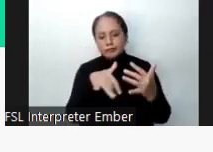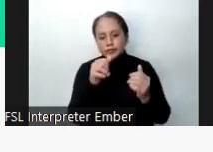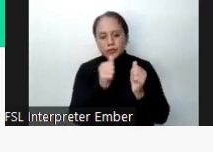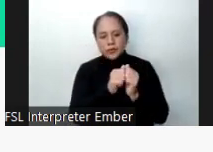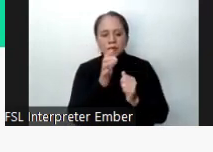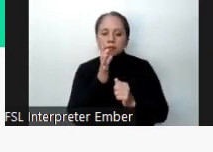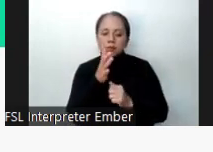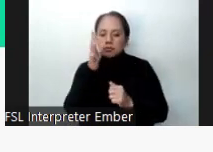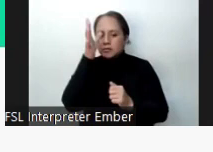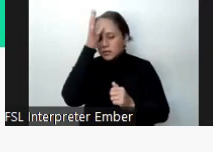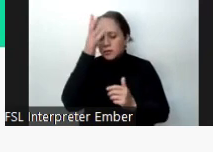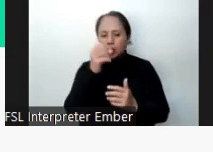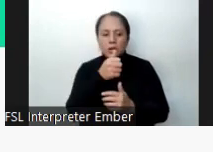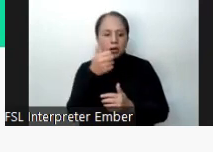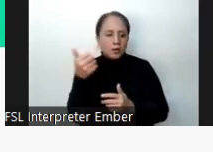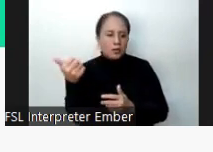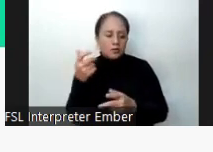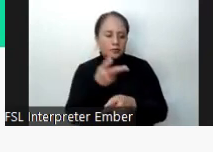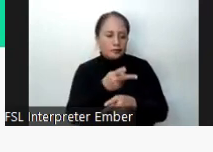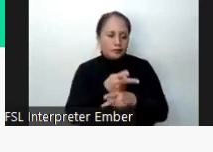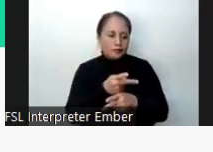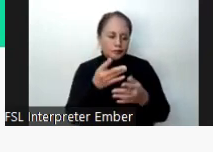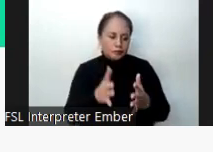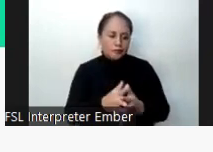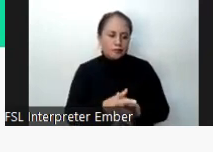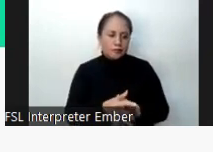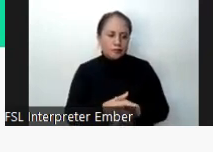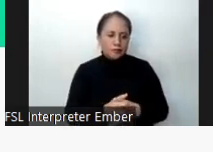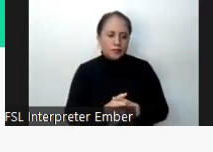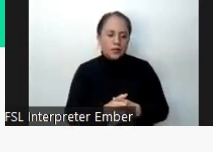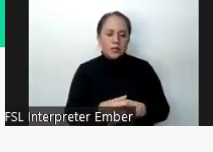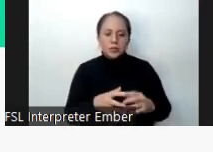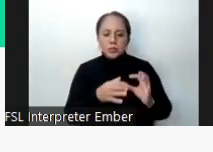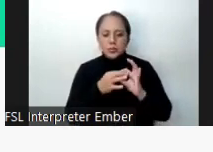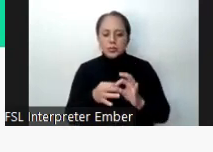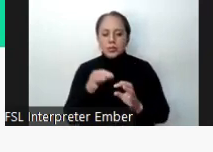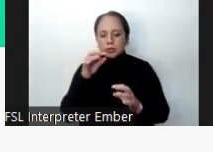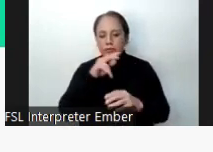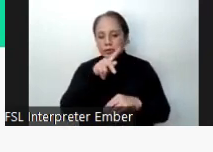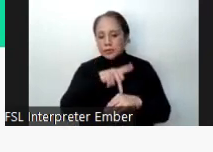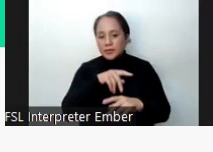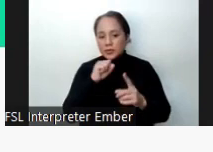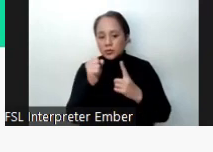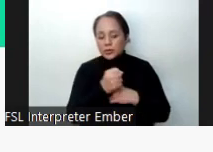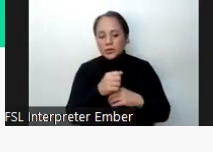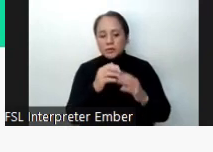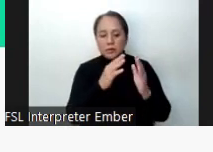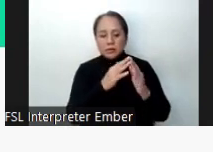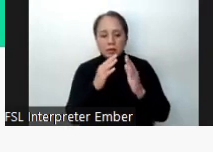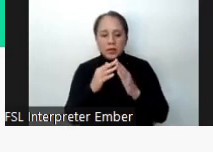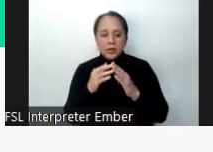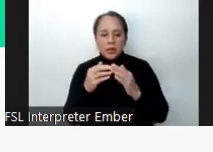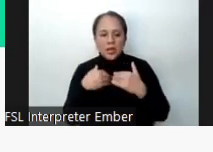with mothers, fathers, or other adult caregivers. This is relevant in the Philippine context where households may